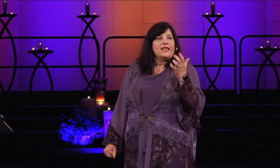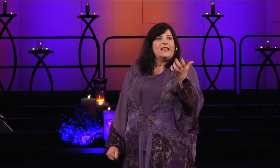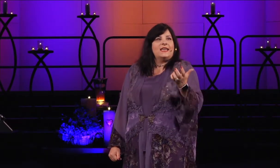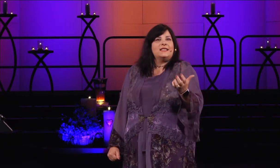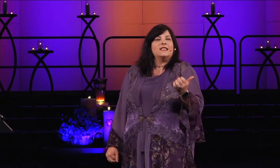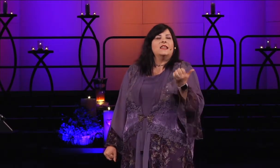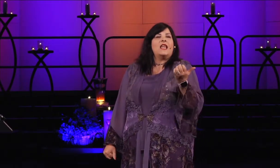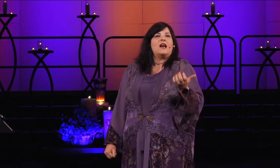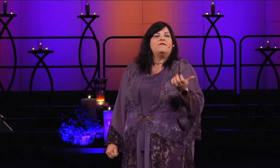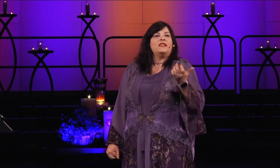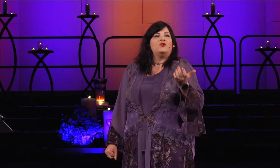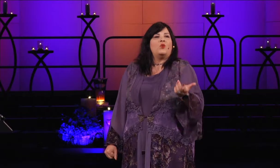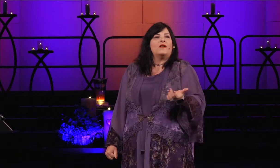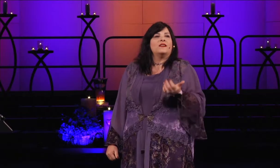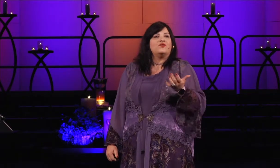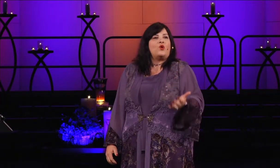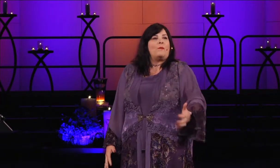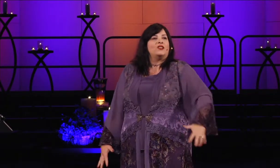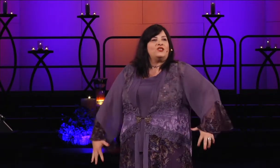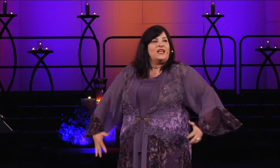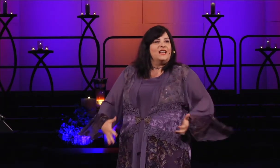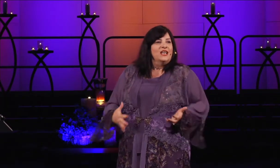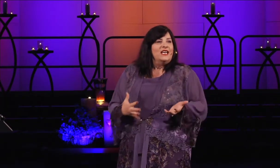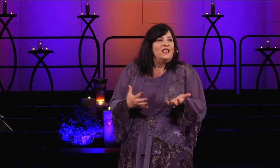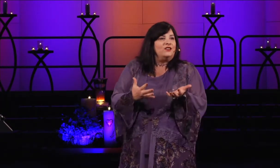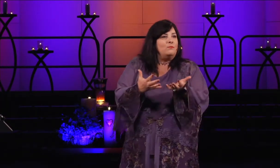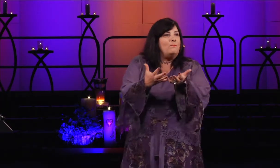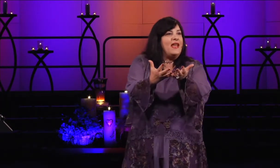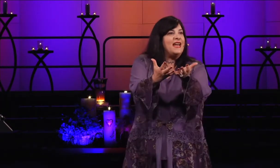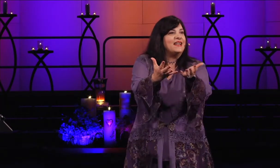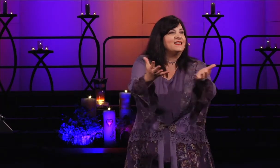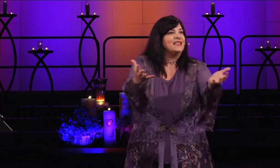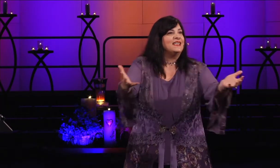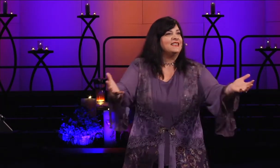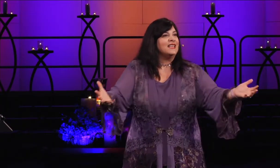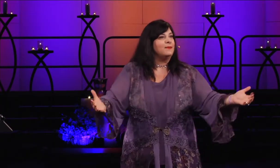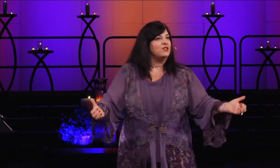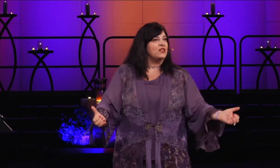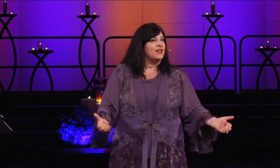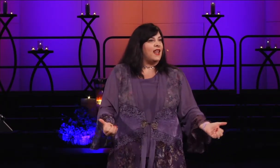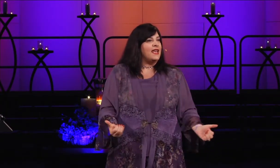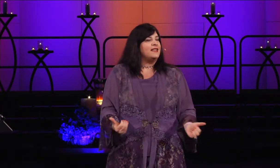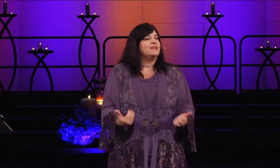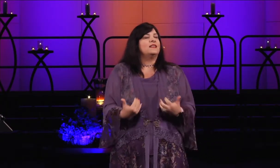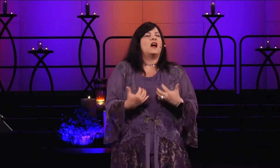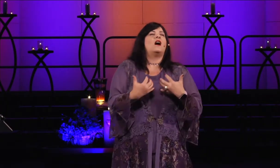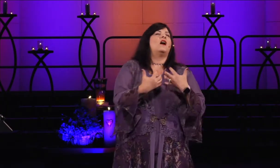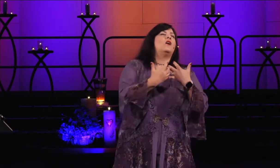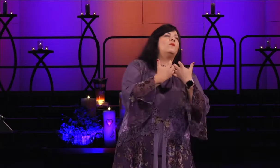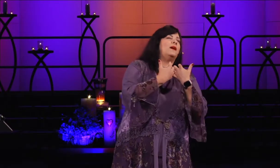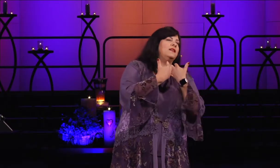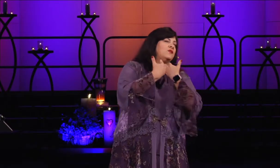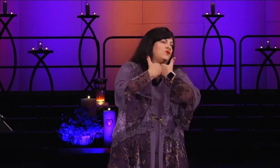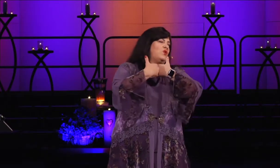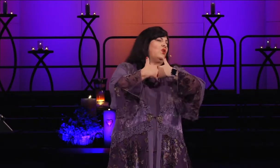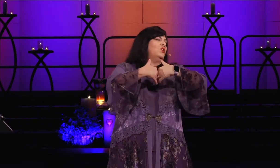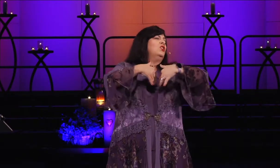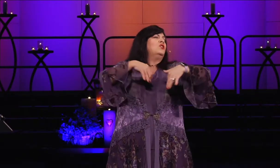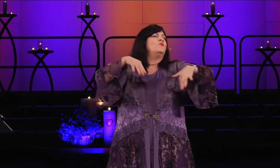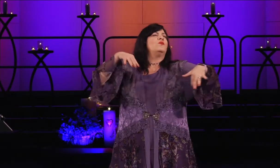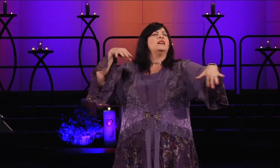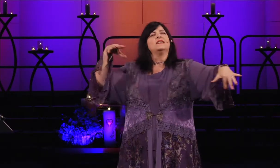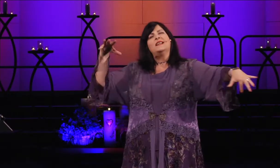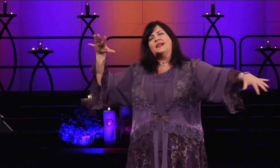that God is loved each one of us so much that it made us in its image and likeness. And oh, my little